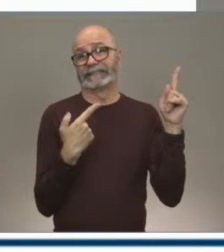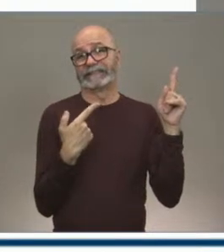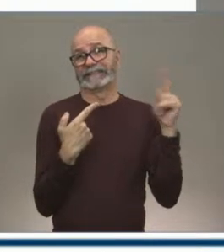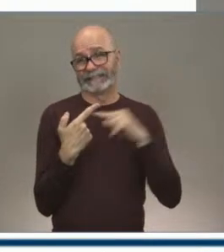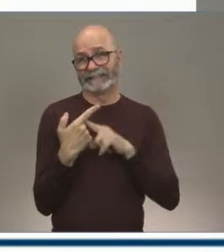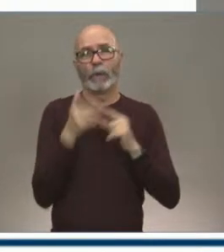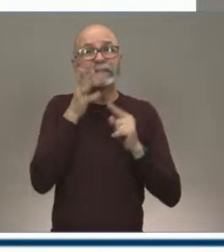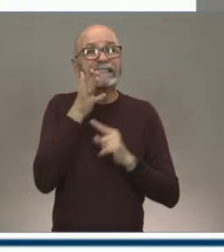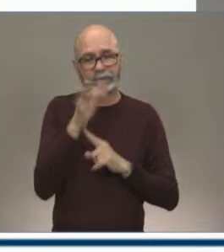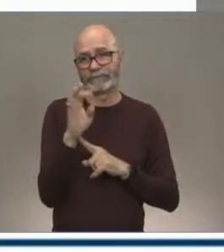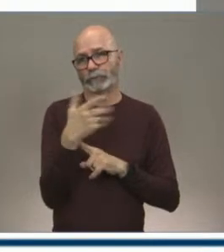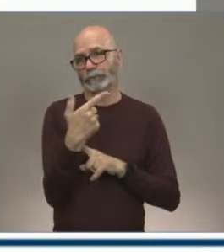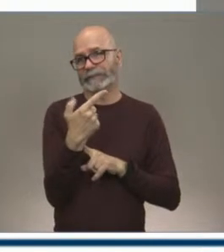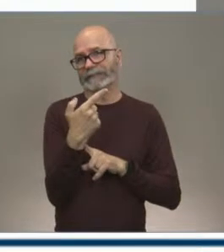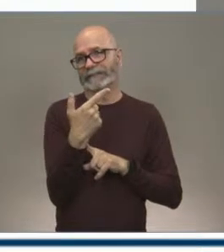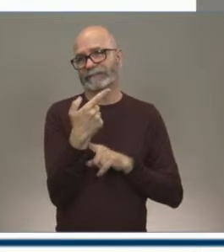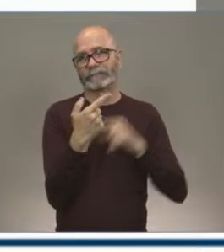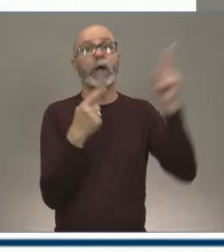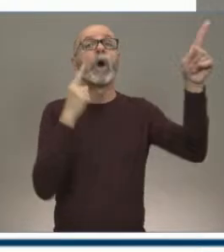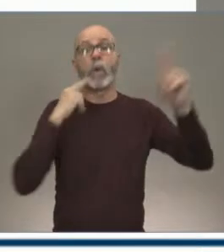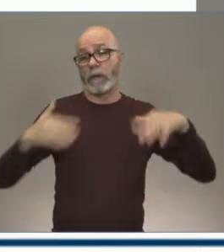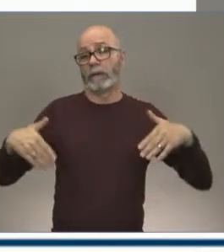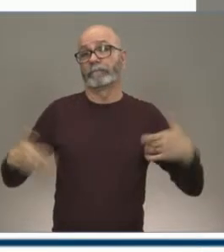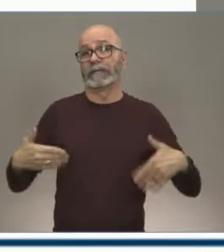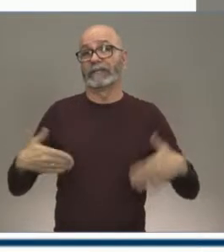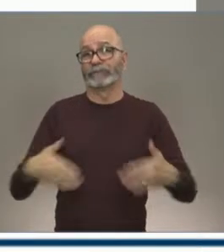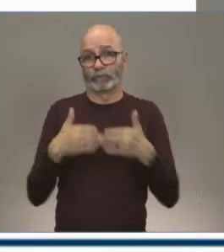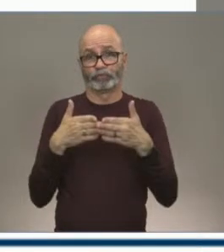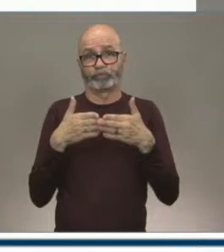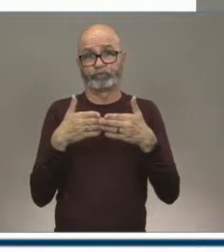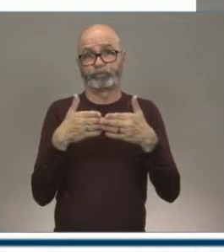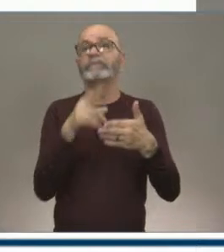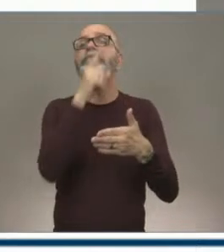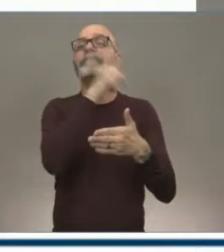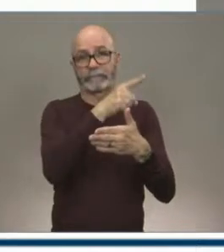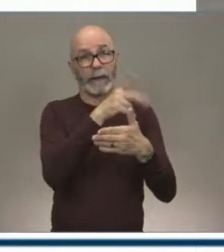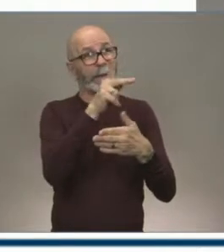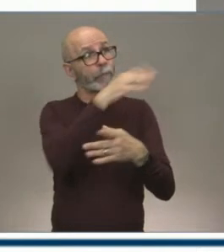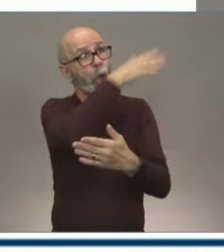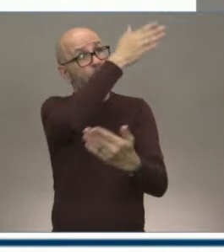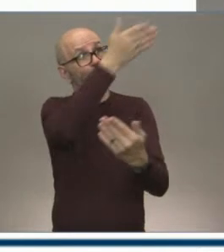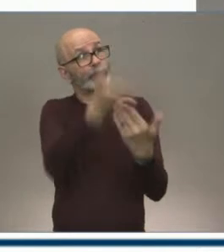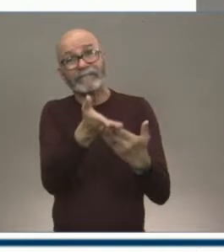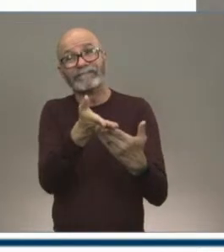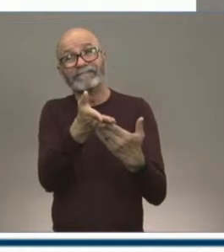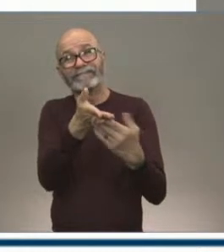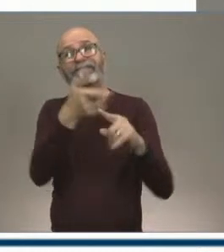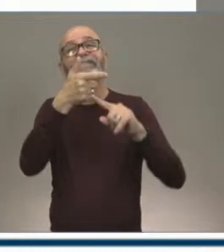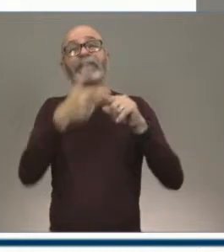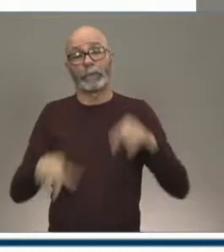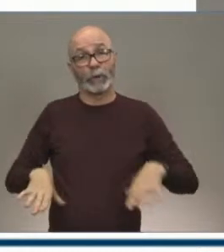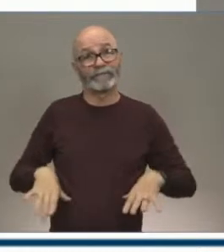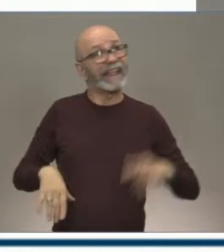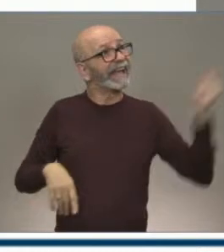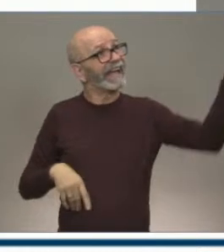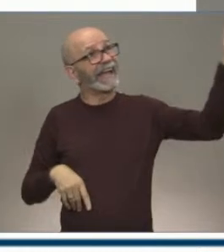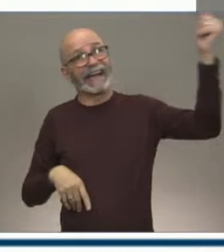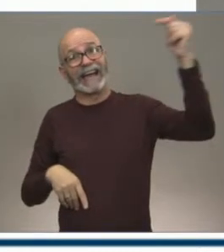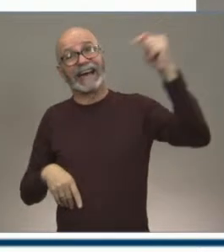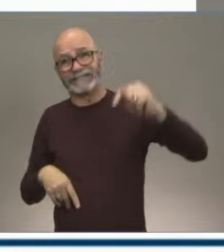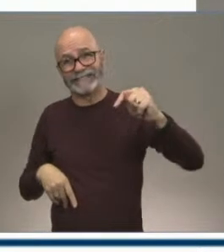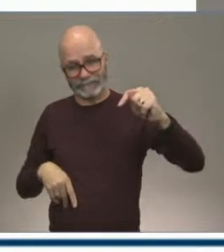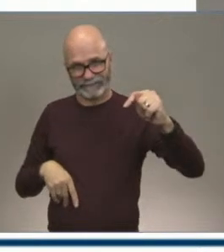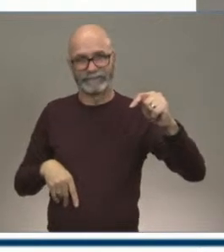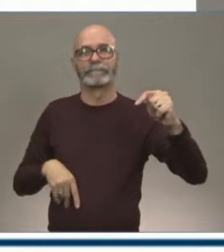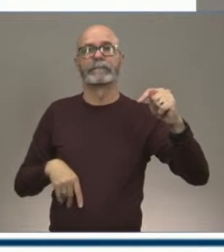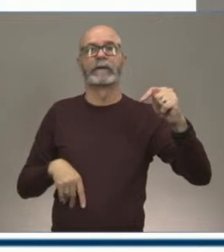at the Marine Atlantic Ferry Terminal in North Sydney for passengers arriving from Newfoundland and Labrador. For travelers